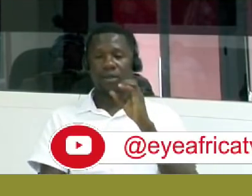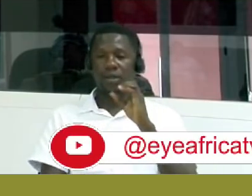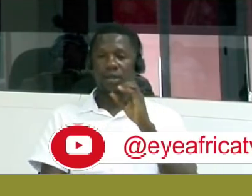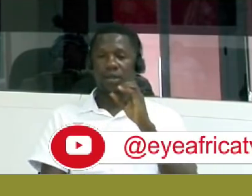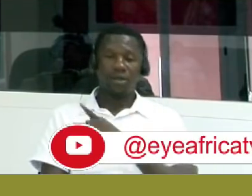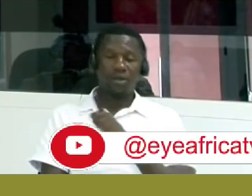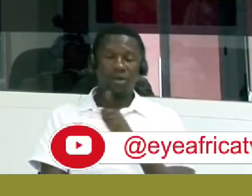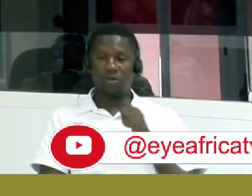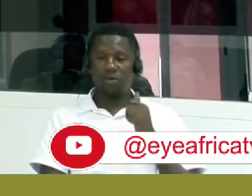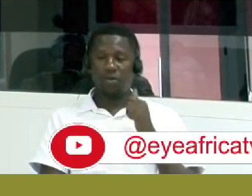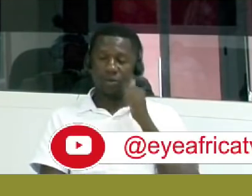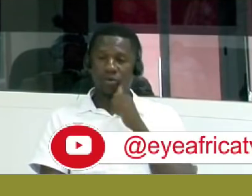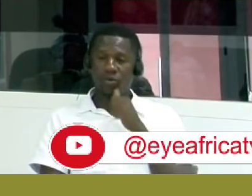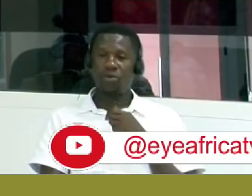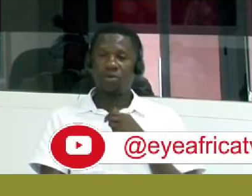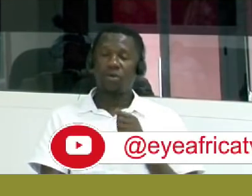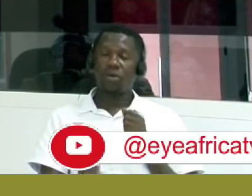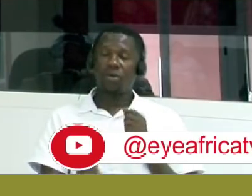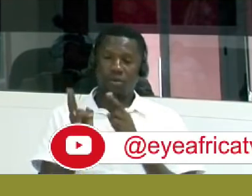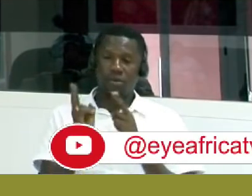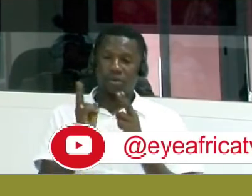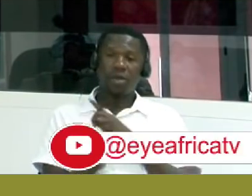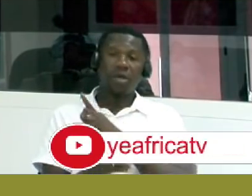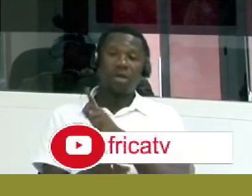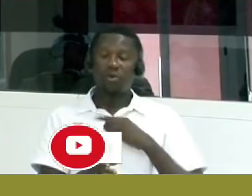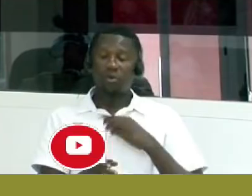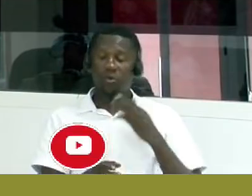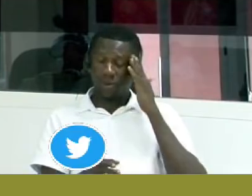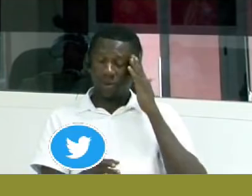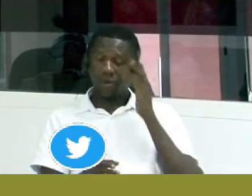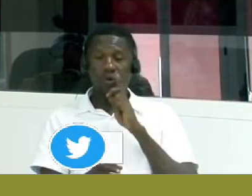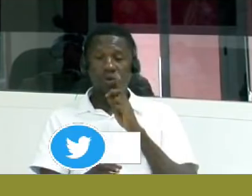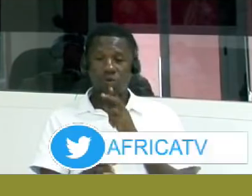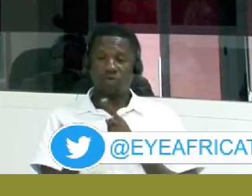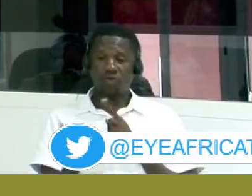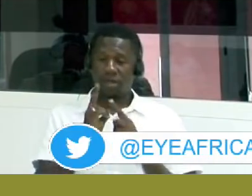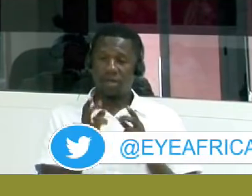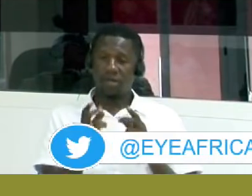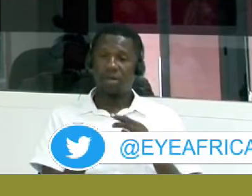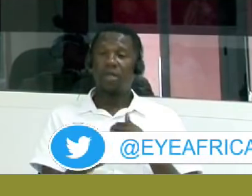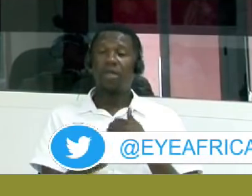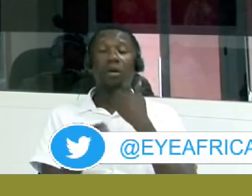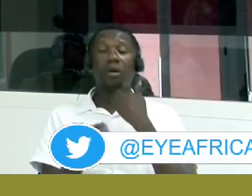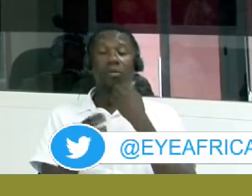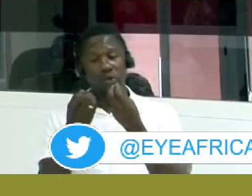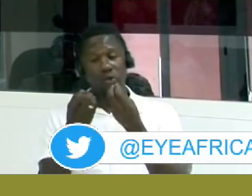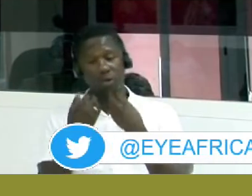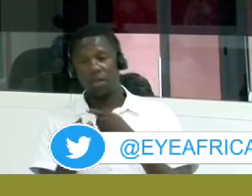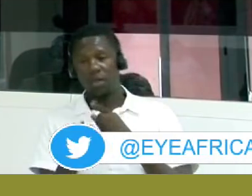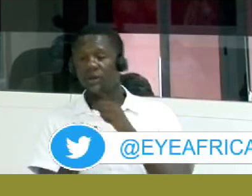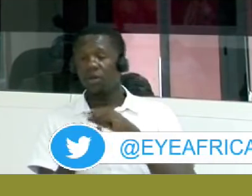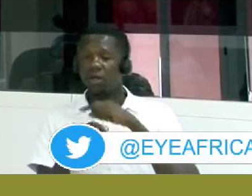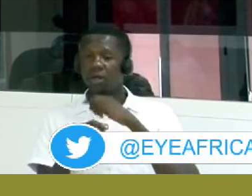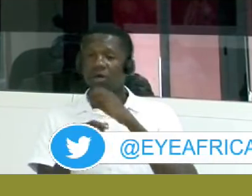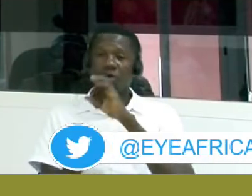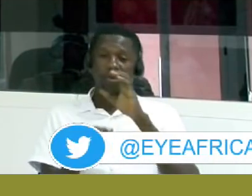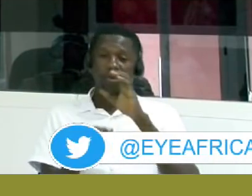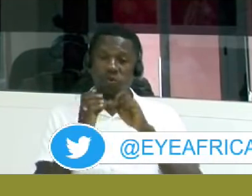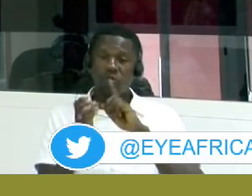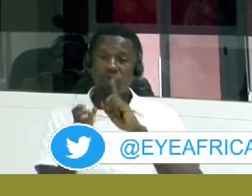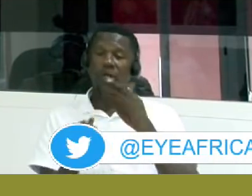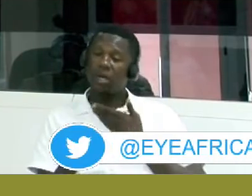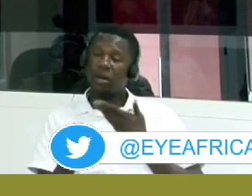used ammunition. They are not the ones who fired. They are supposed to tell me what they know in terms of information that they got. If I don't have it from them, who will tell